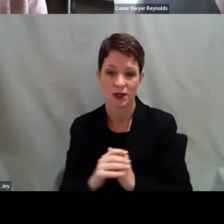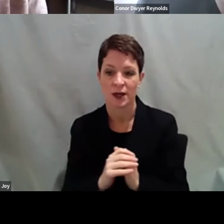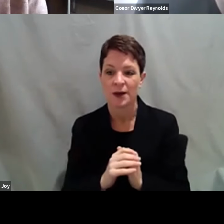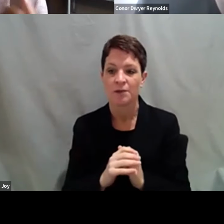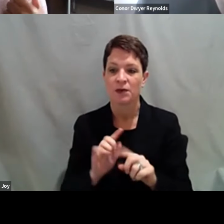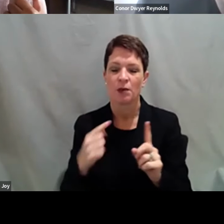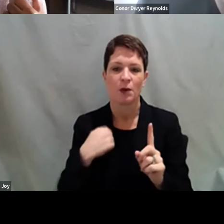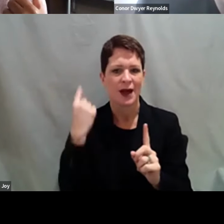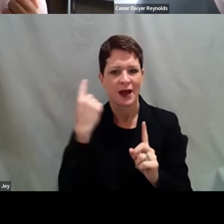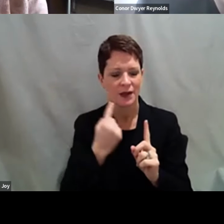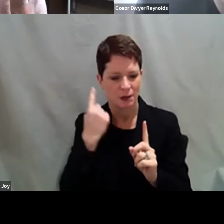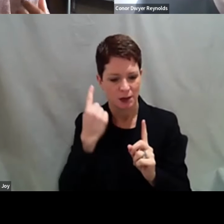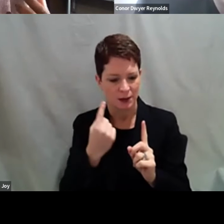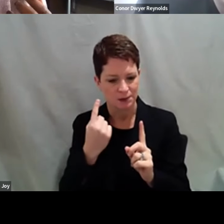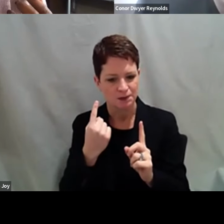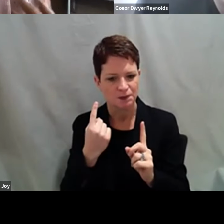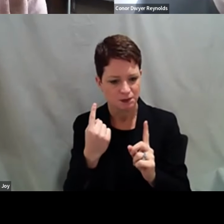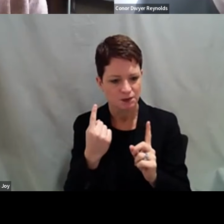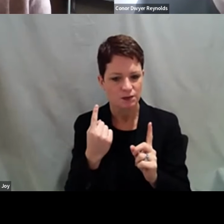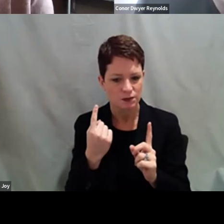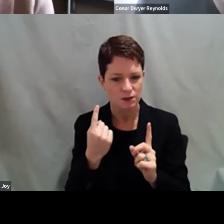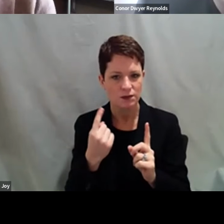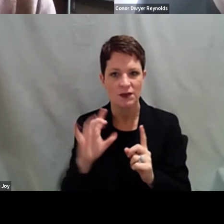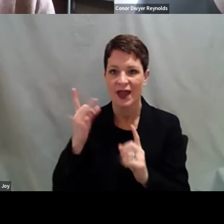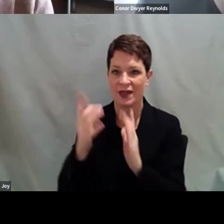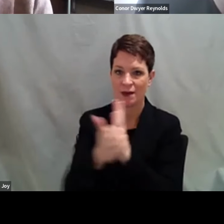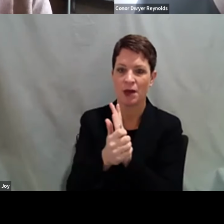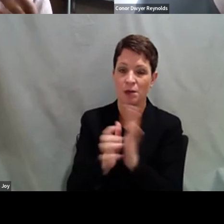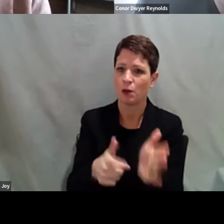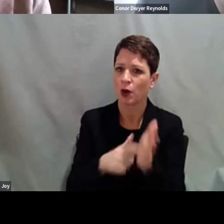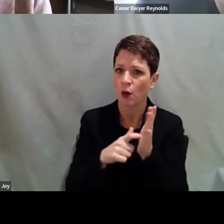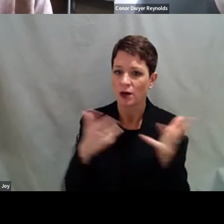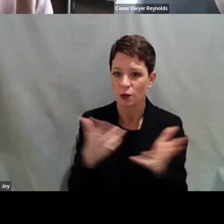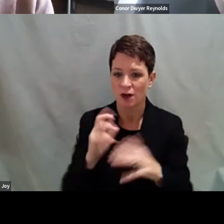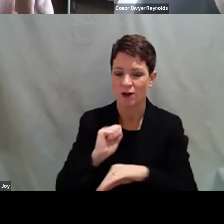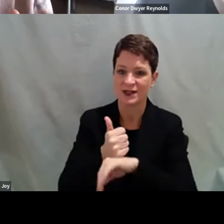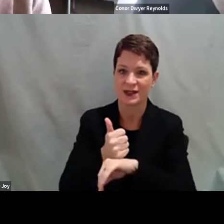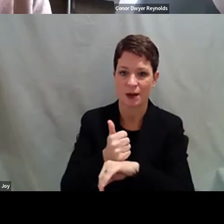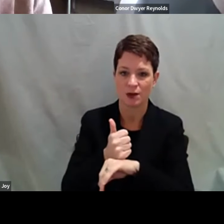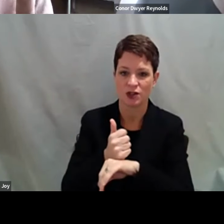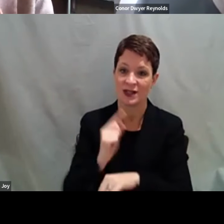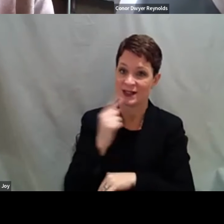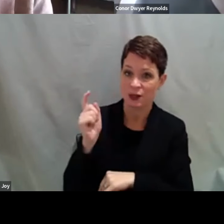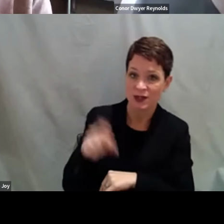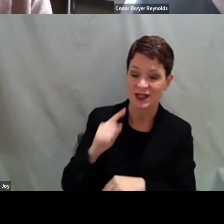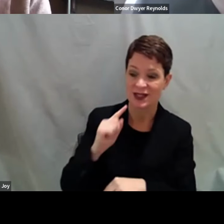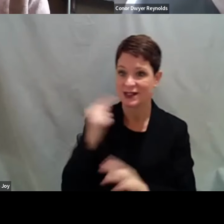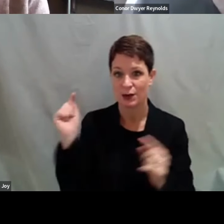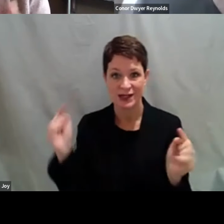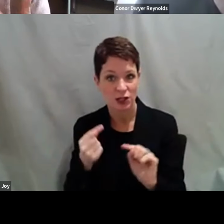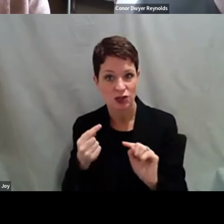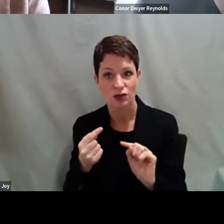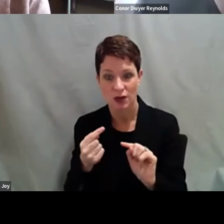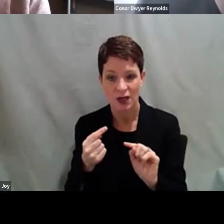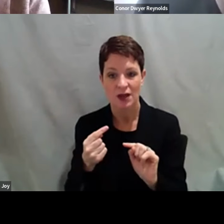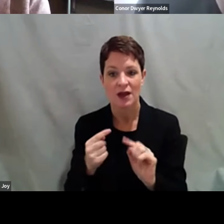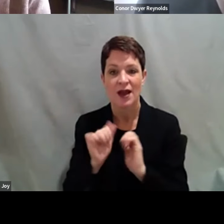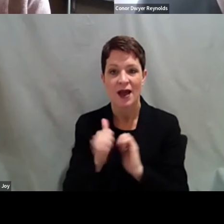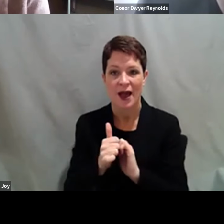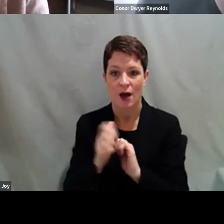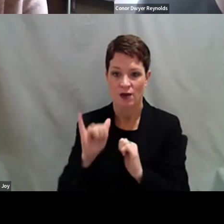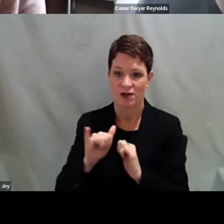think about, what the Eighth Amendment might require in terms of establishing serious need and serious injury and how that can kind of